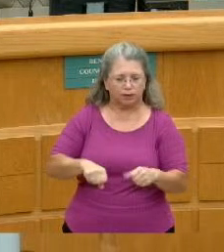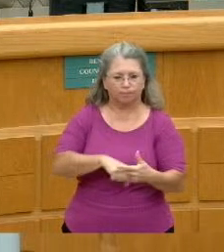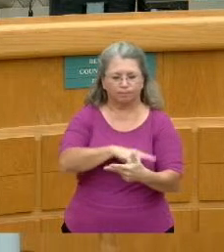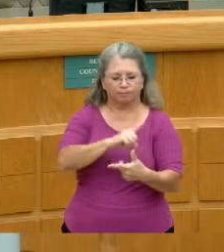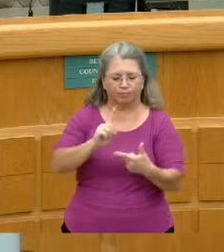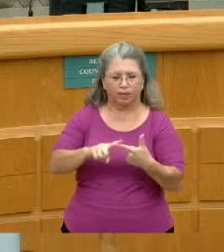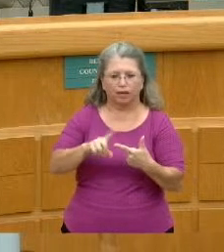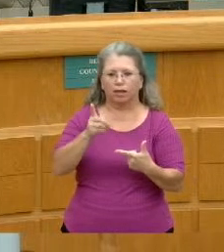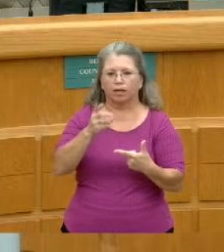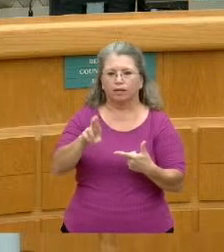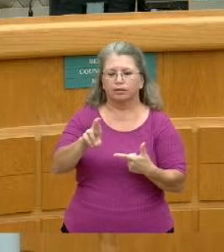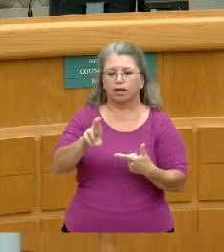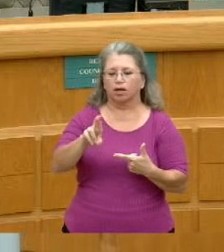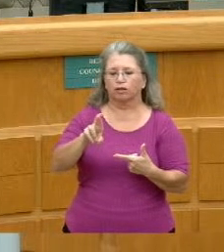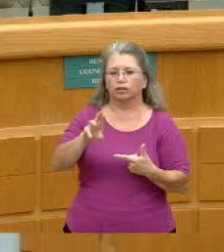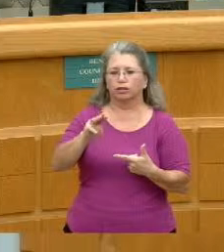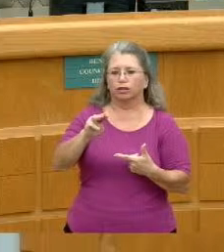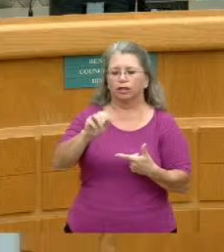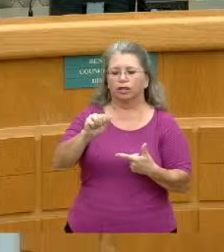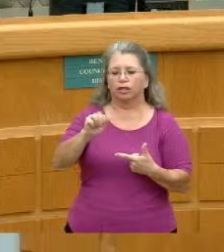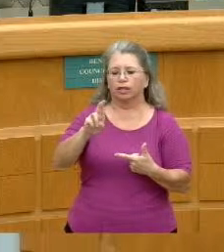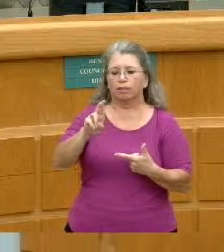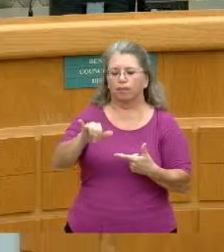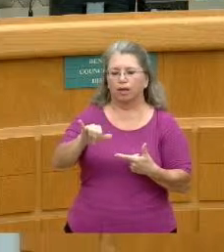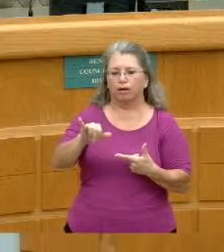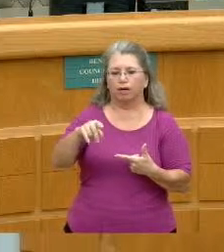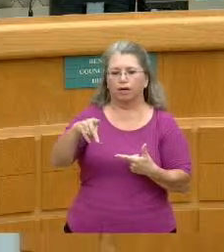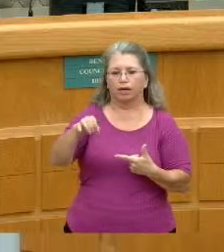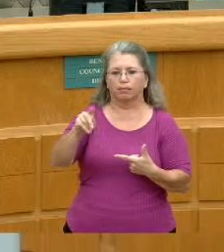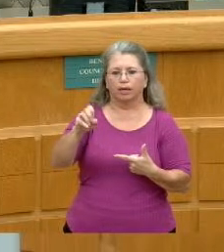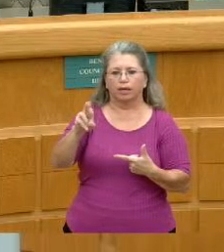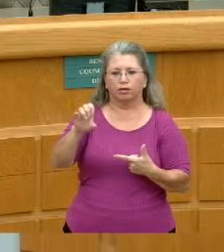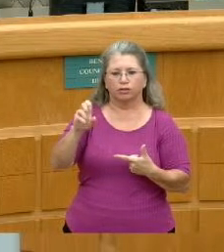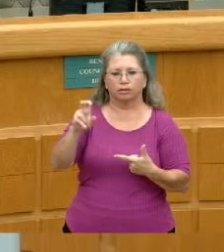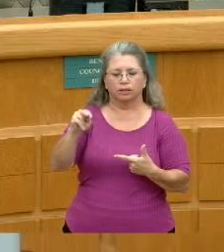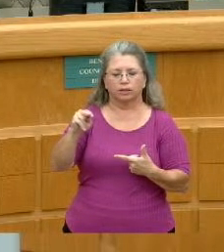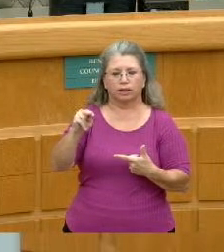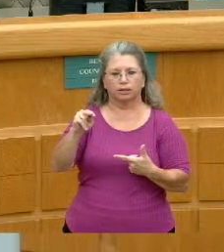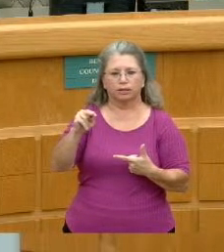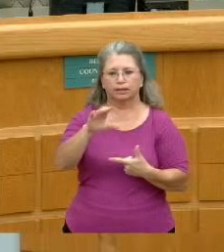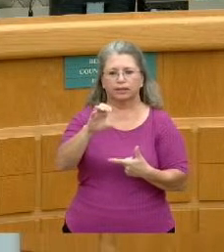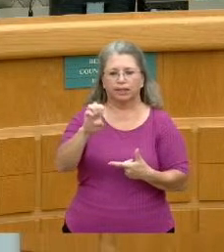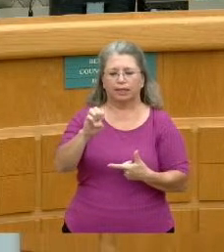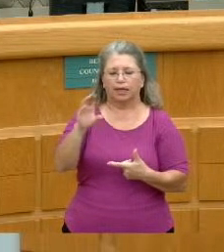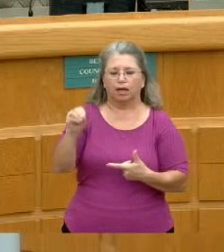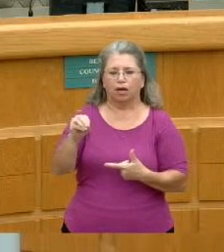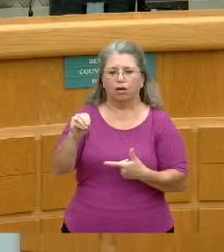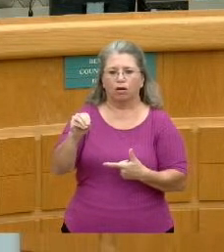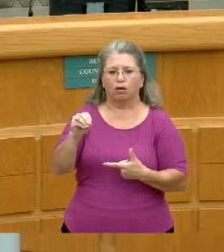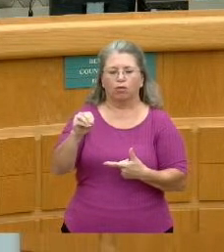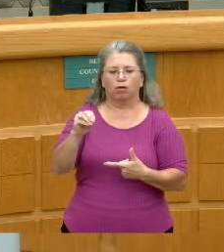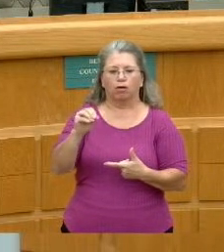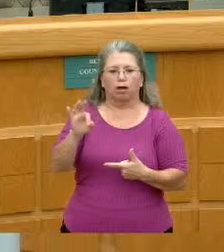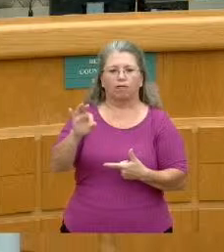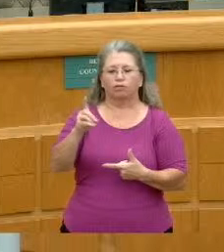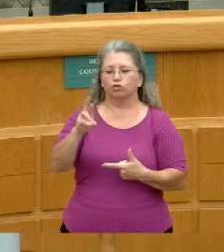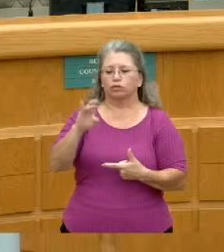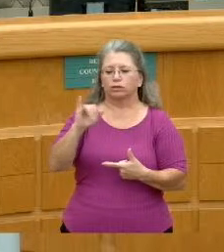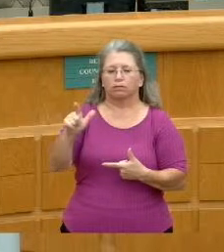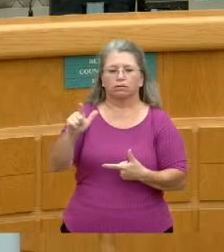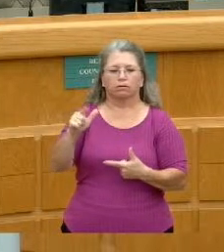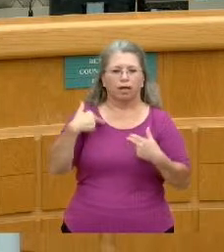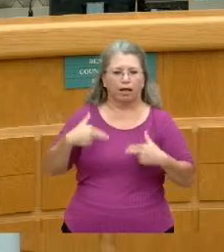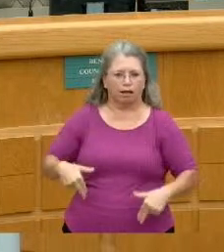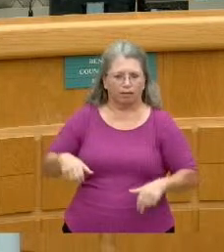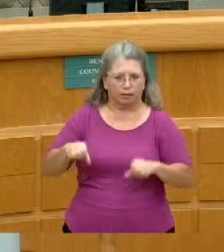Mary Dell Peterson, Chief Operating Officer and Executive Vice President of Driscoll Health System. She's here